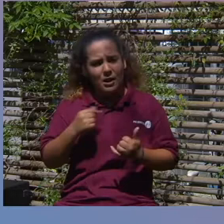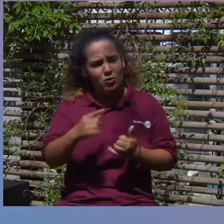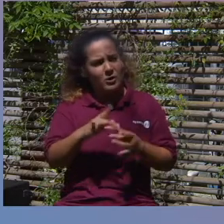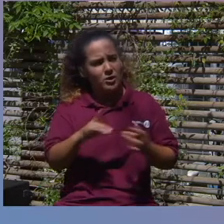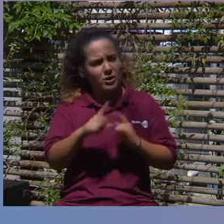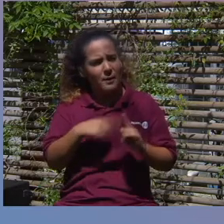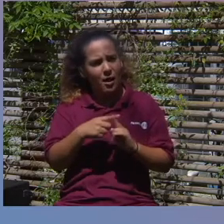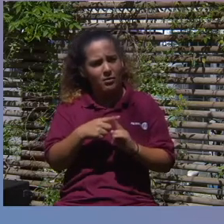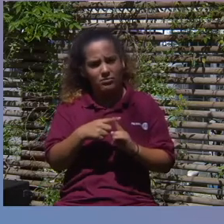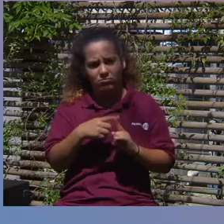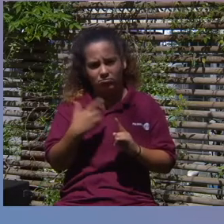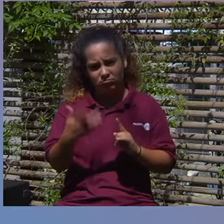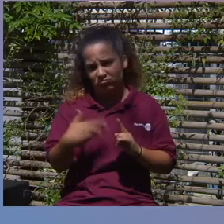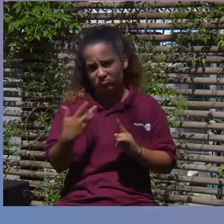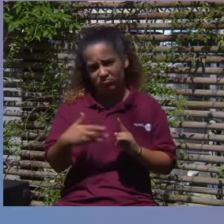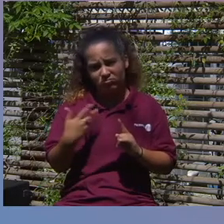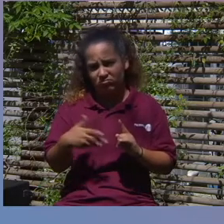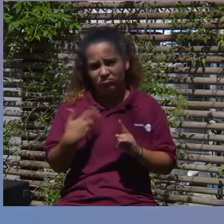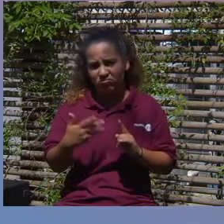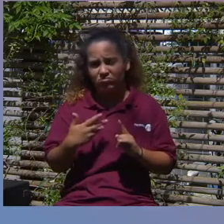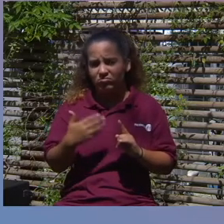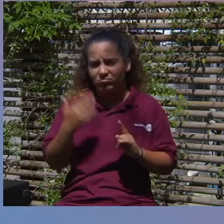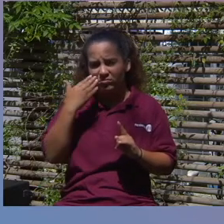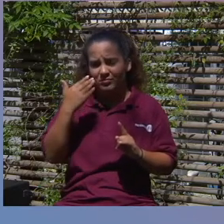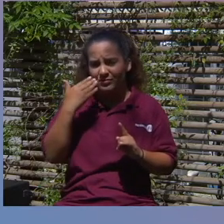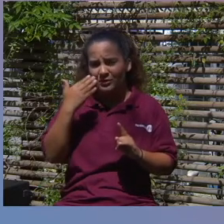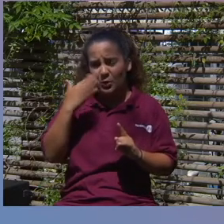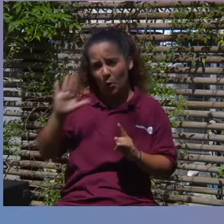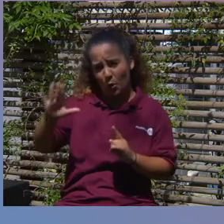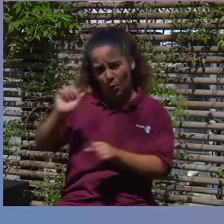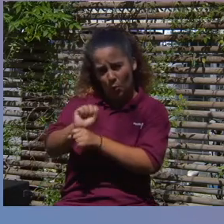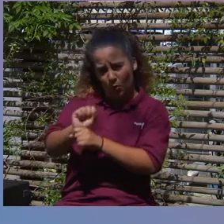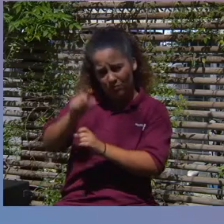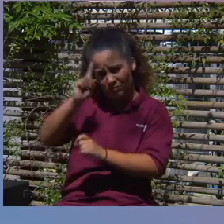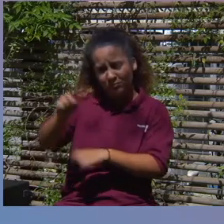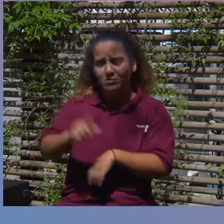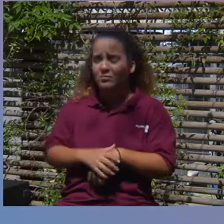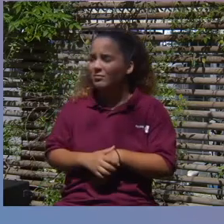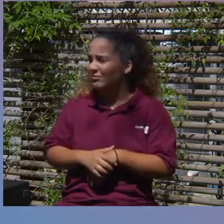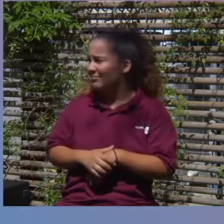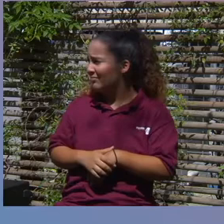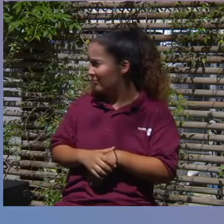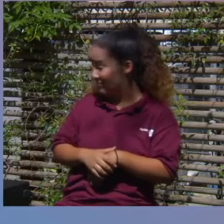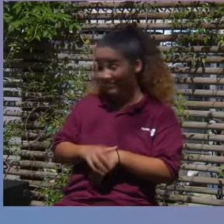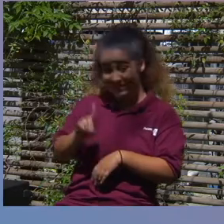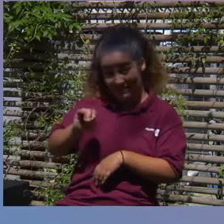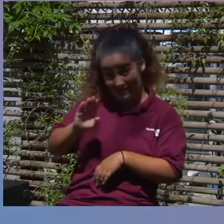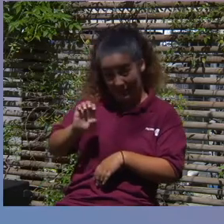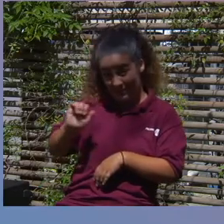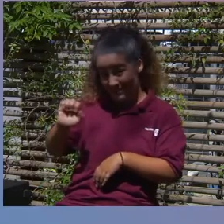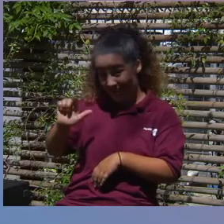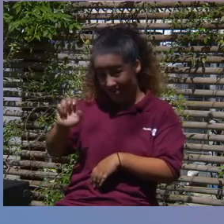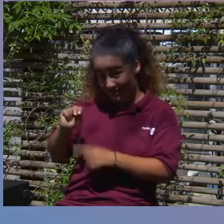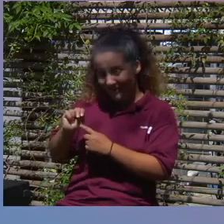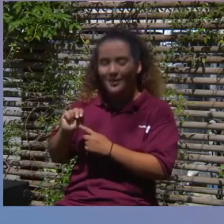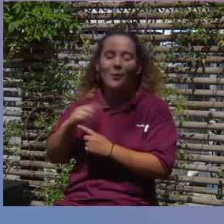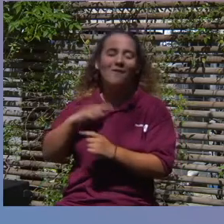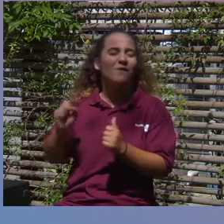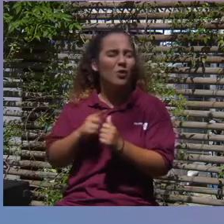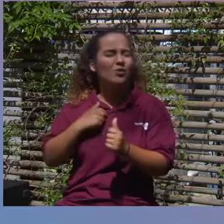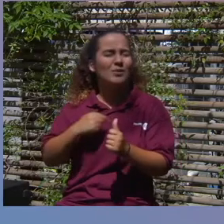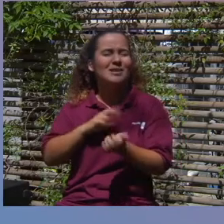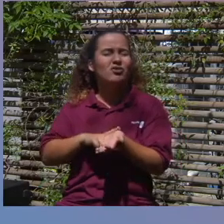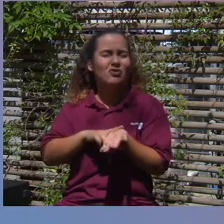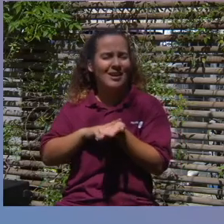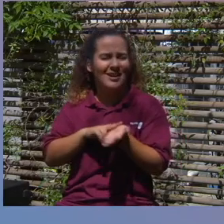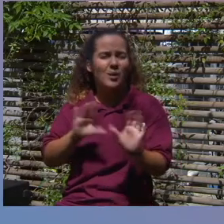about give people a glimpse of the brilliance of who she is? The brilliance of who Miss Debbie Allen is? Yeah. I think first we need to check in.